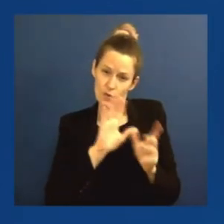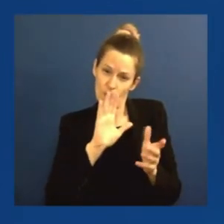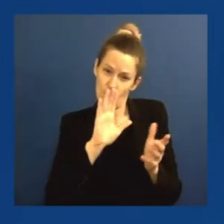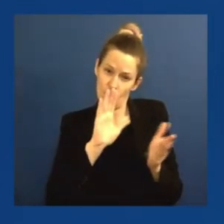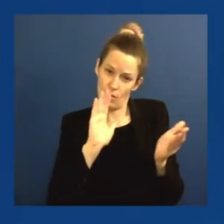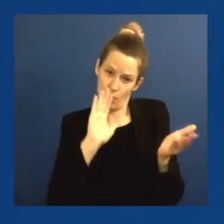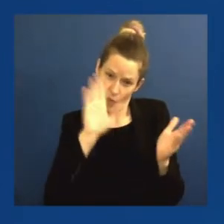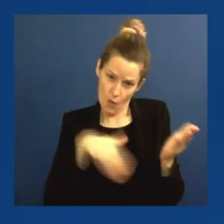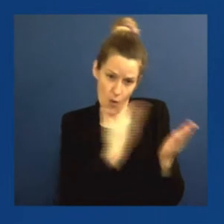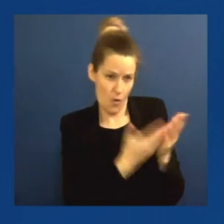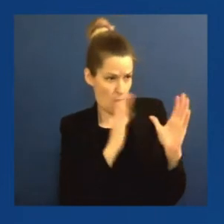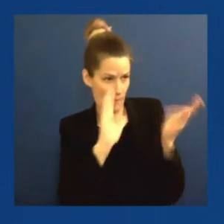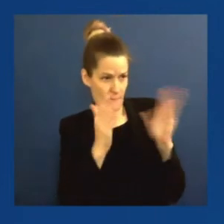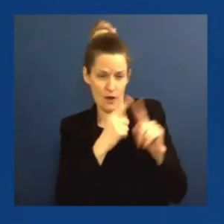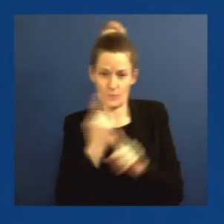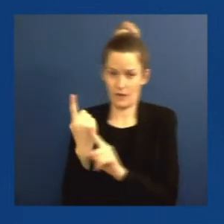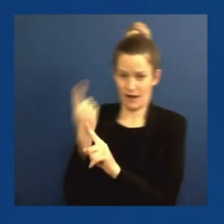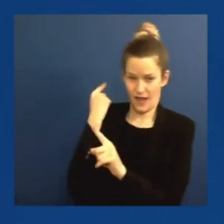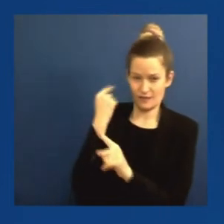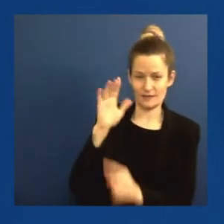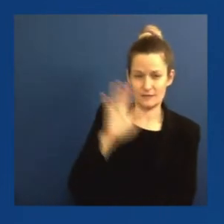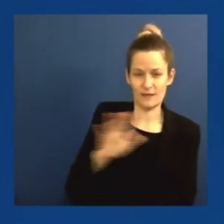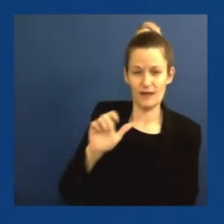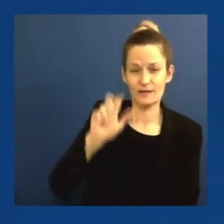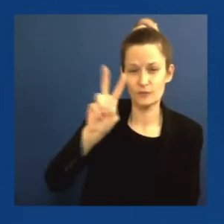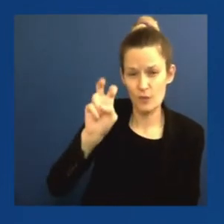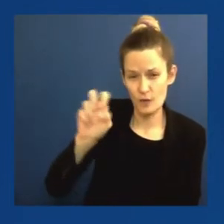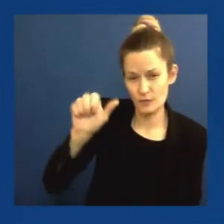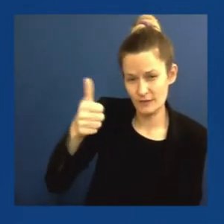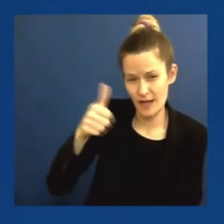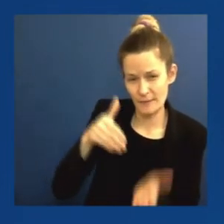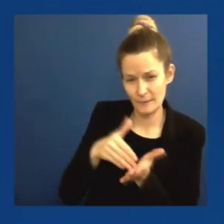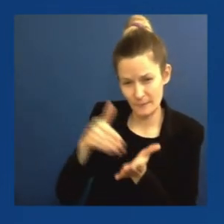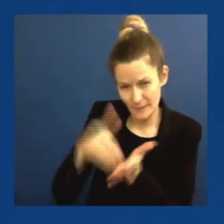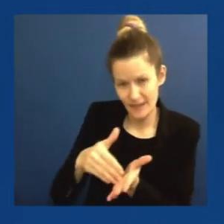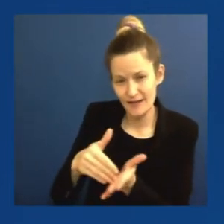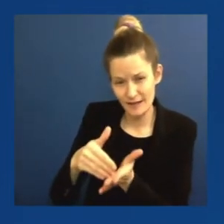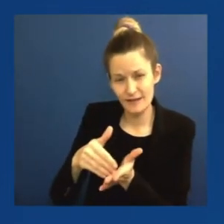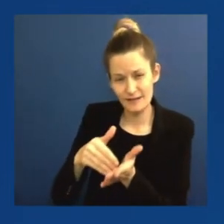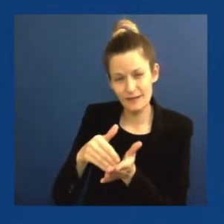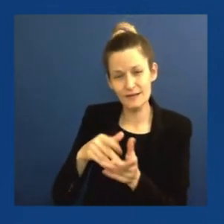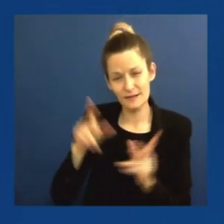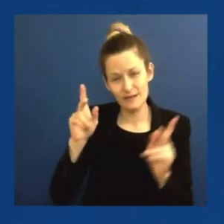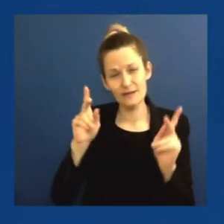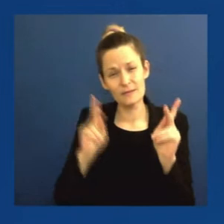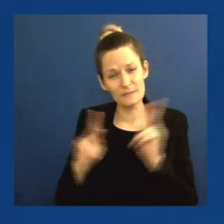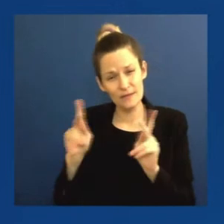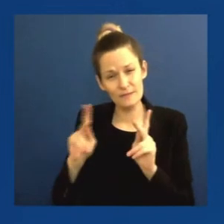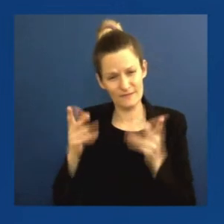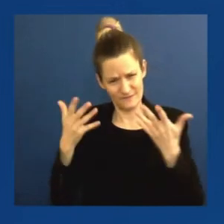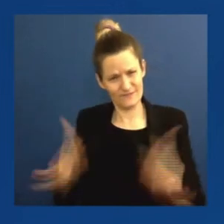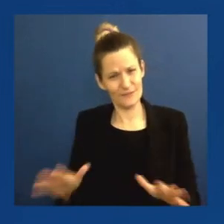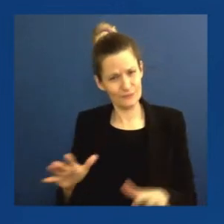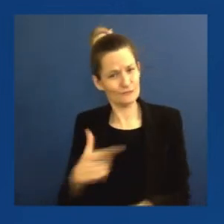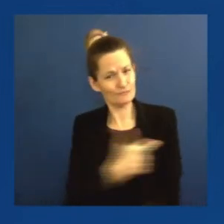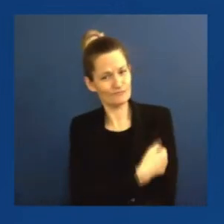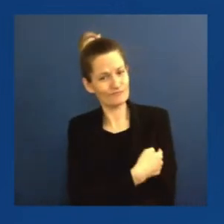and therefore protected from serious illness, especially as the doctors have said, if they've received the booster shot.